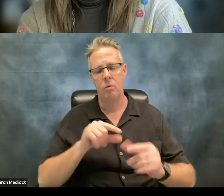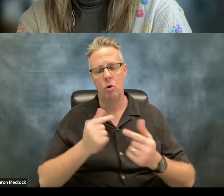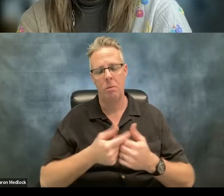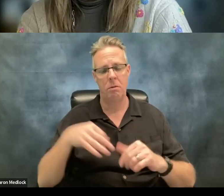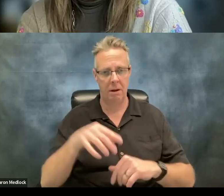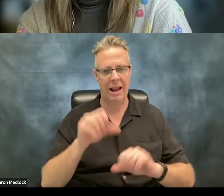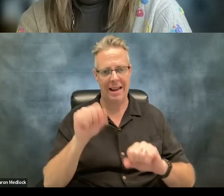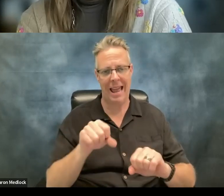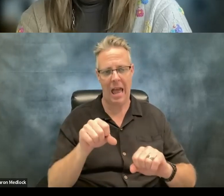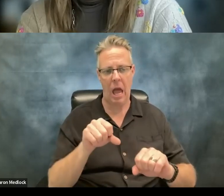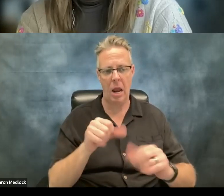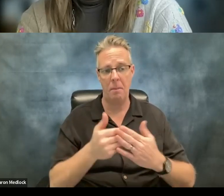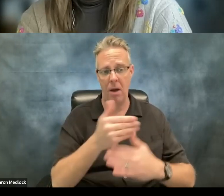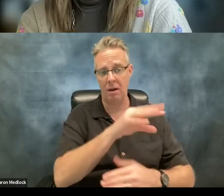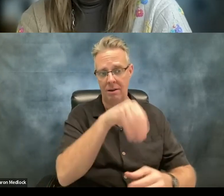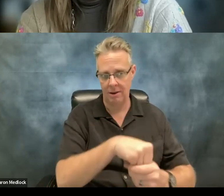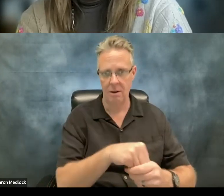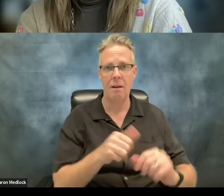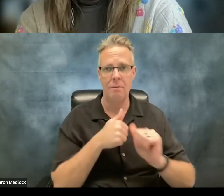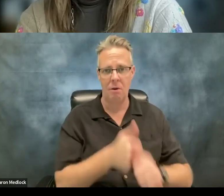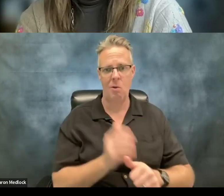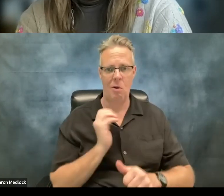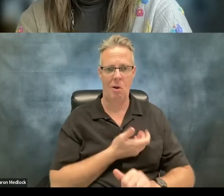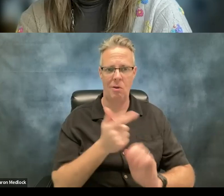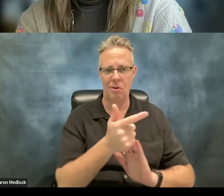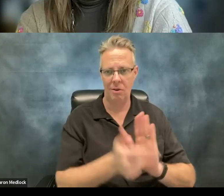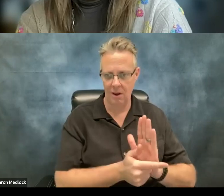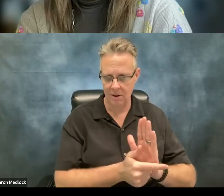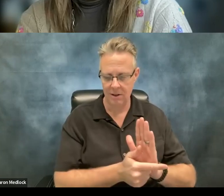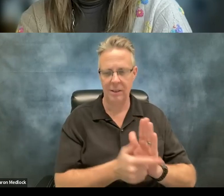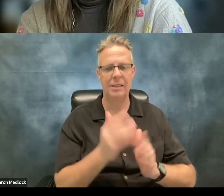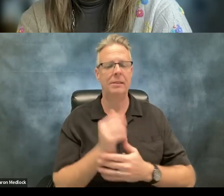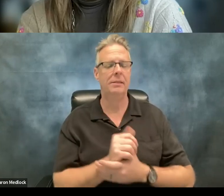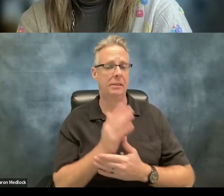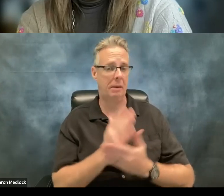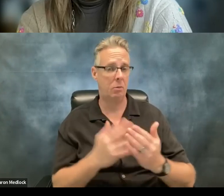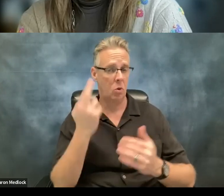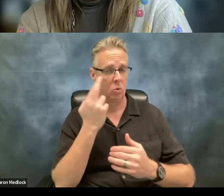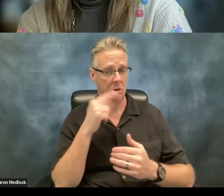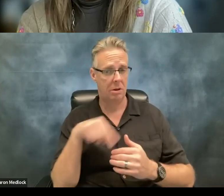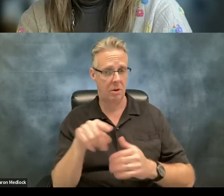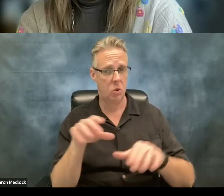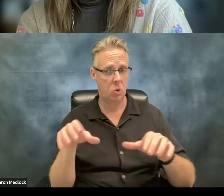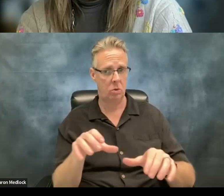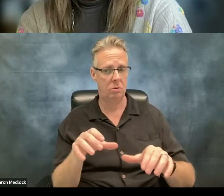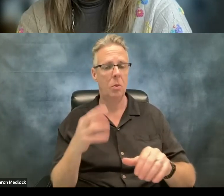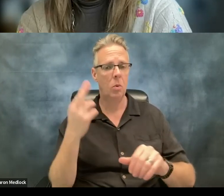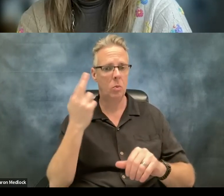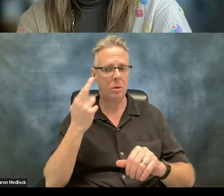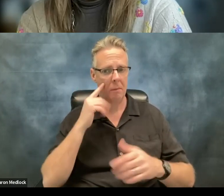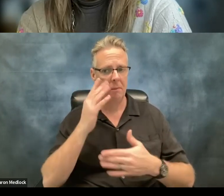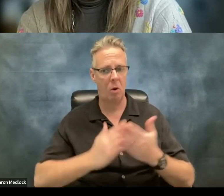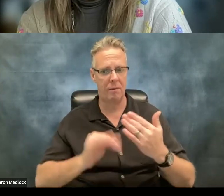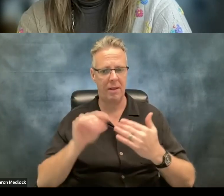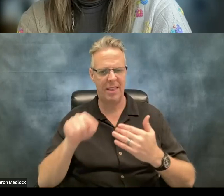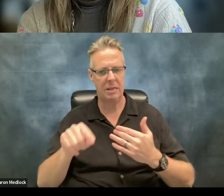opt in to participate in our law. And we think one of the reasons that they were doing that was in part because of